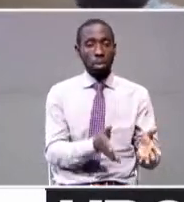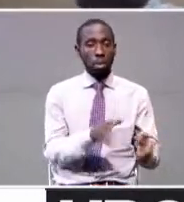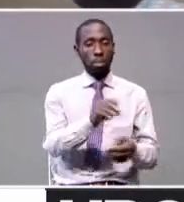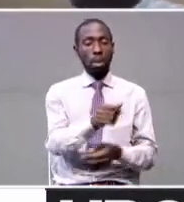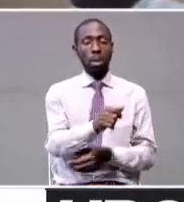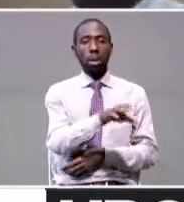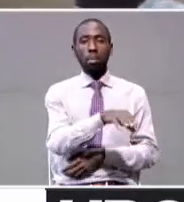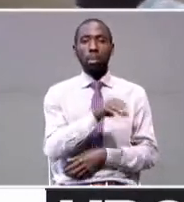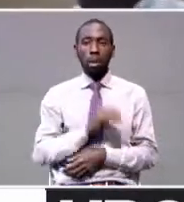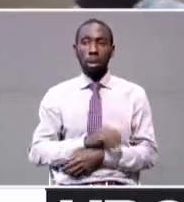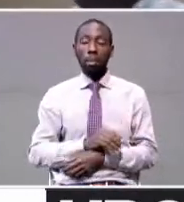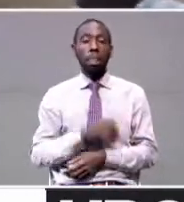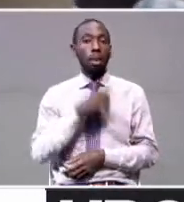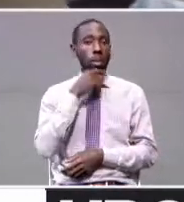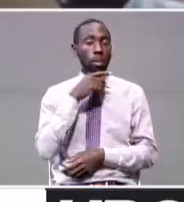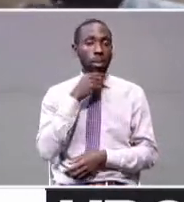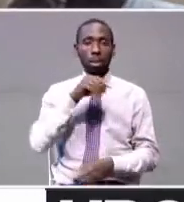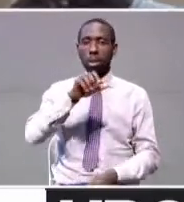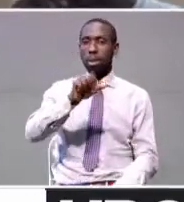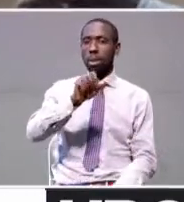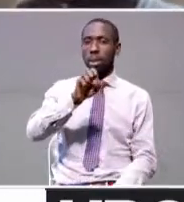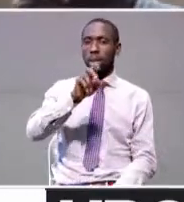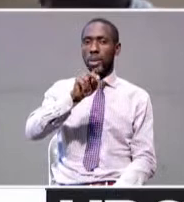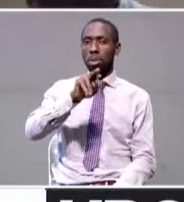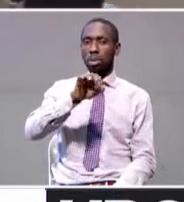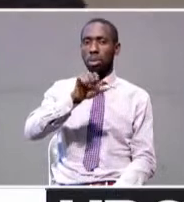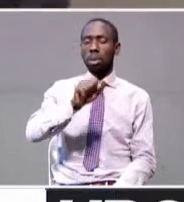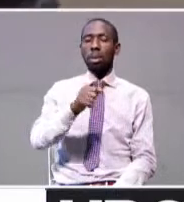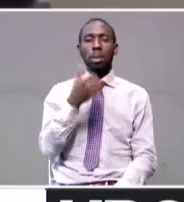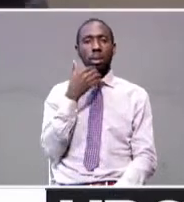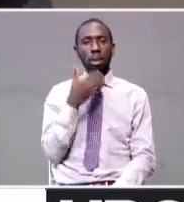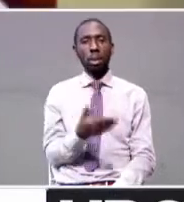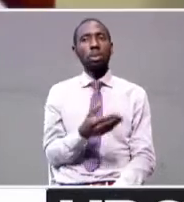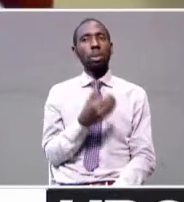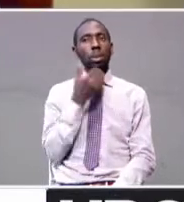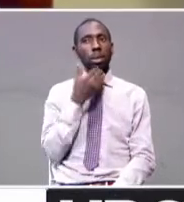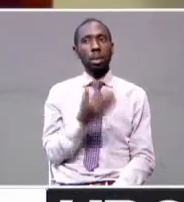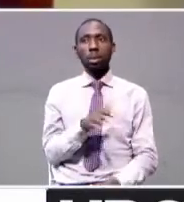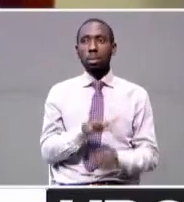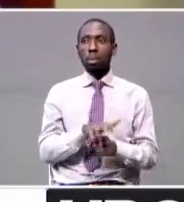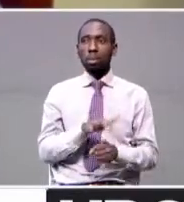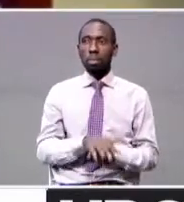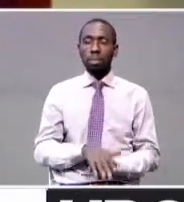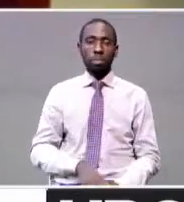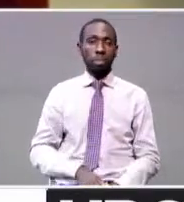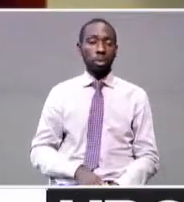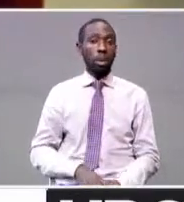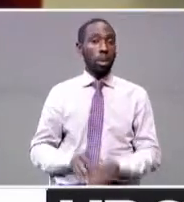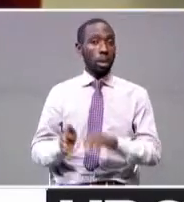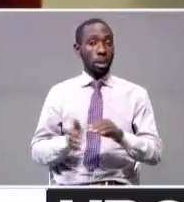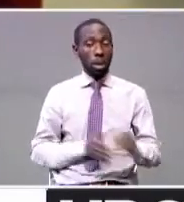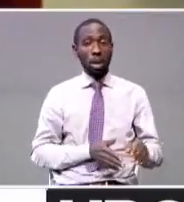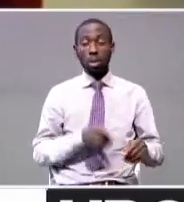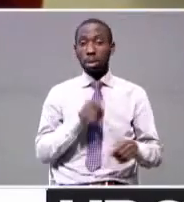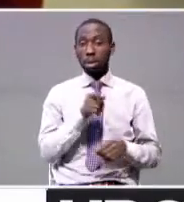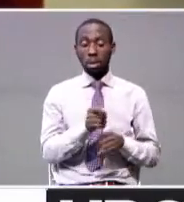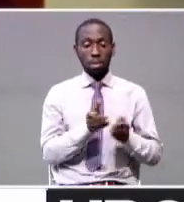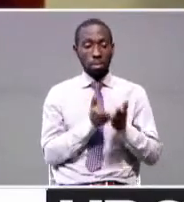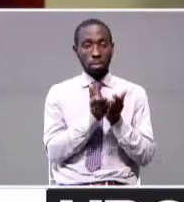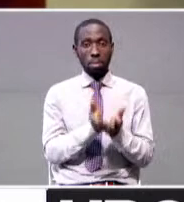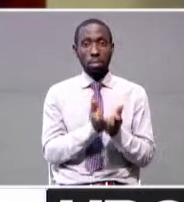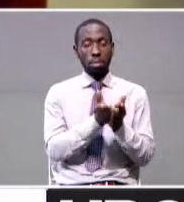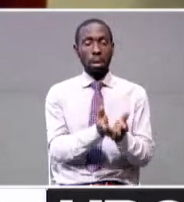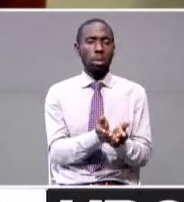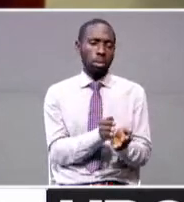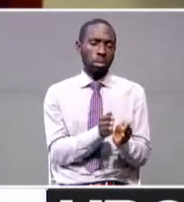sente. Mwandise kiwunga webale nnyo, webalire ddala ssebo taata. Matono mu size lwa nsonga